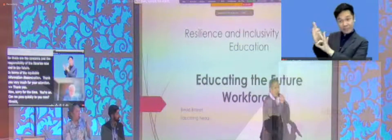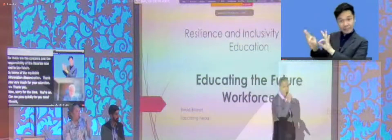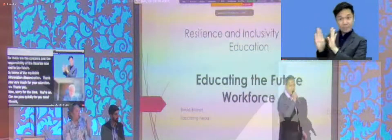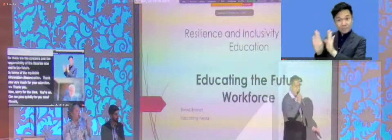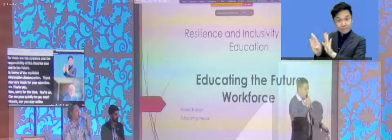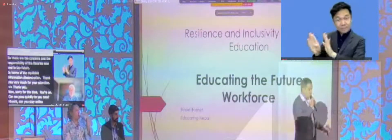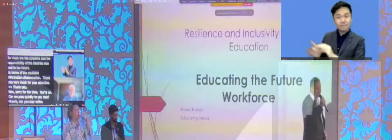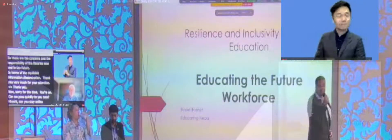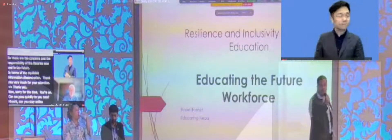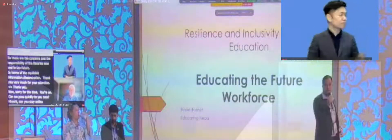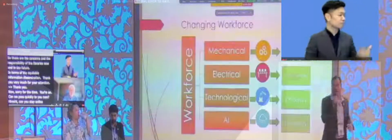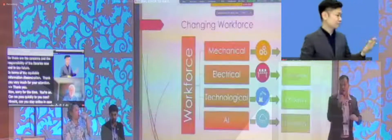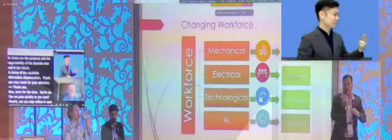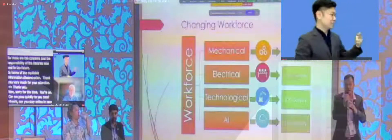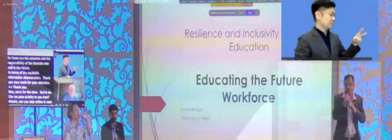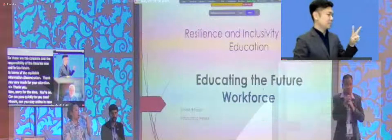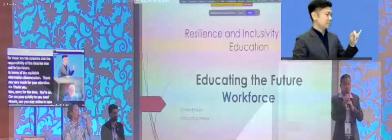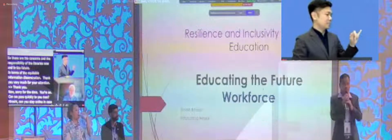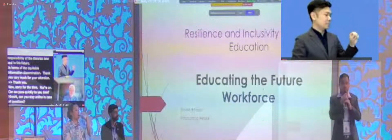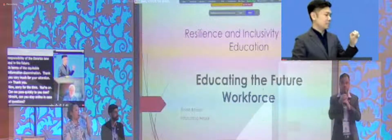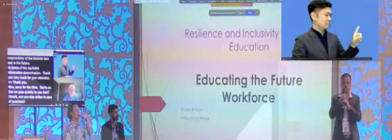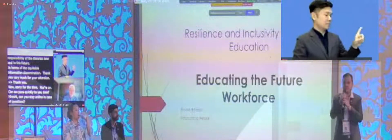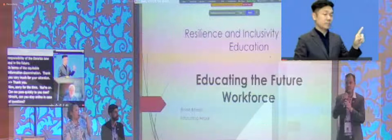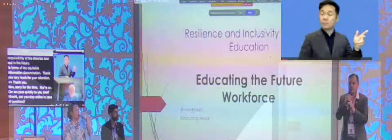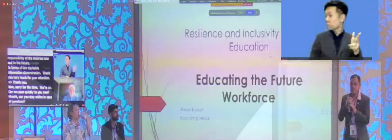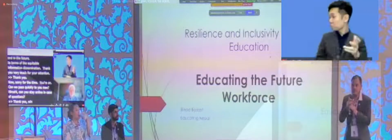Thank you, Winston. Am I audible?